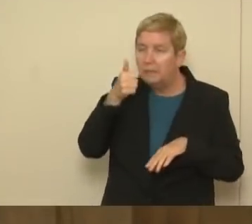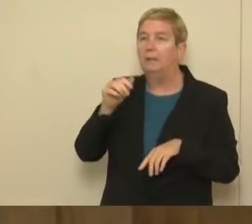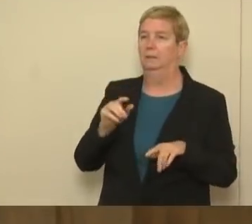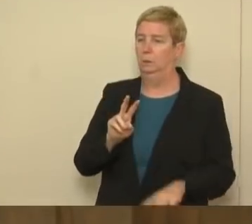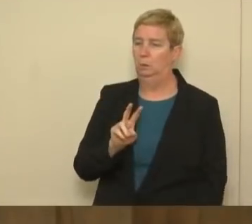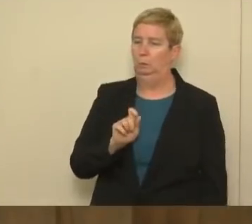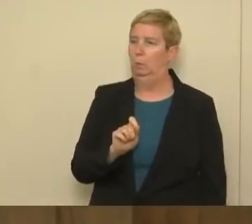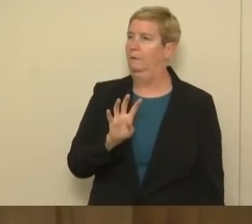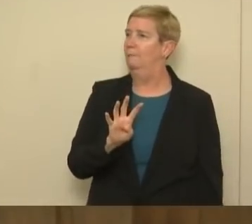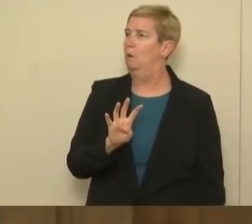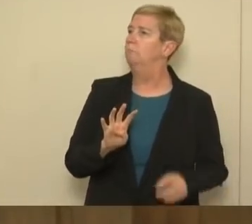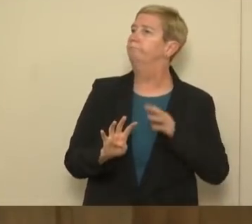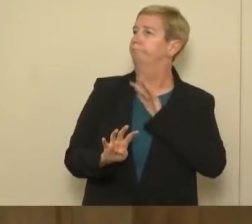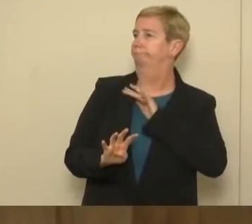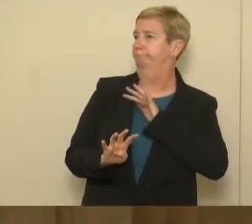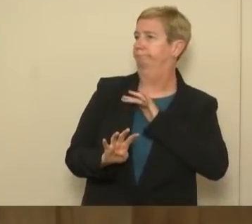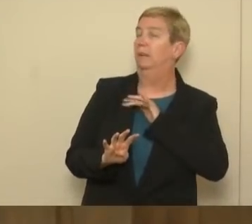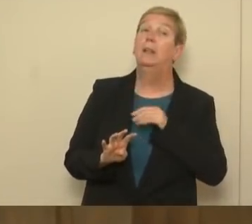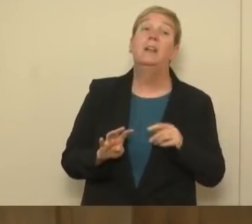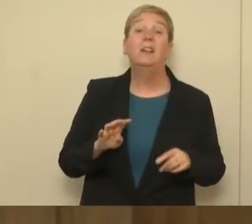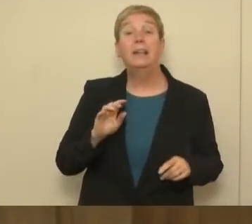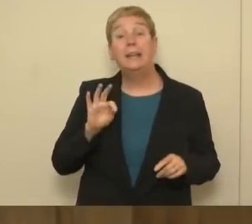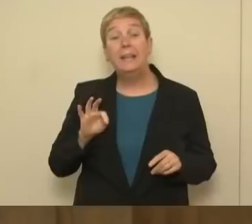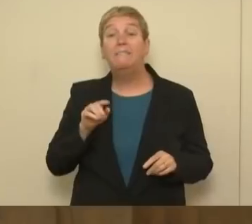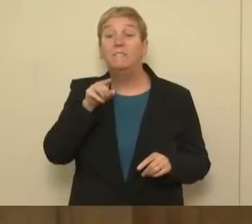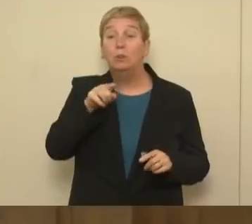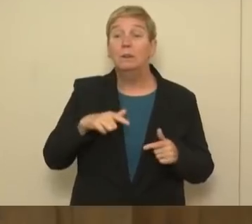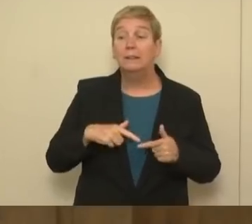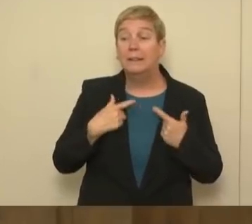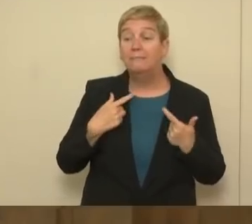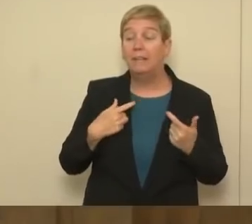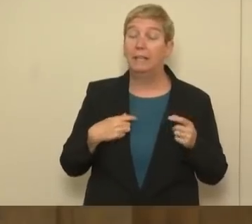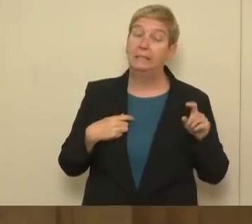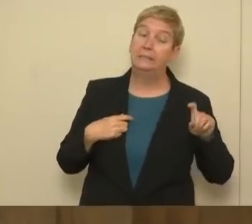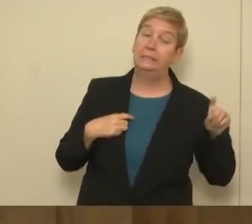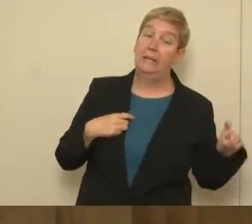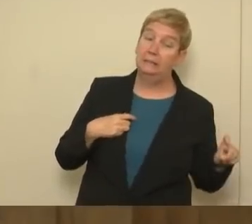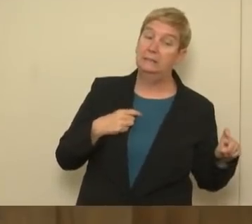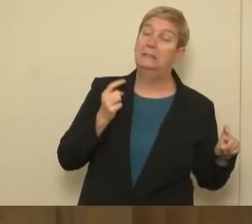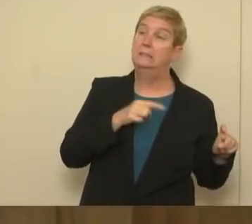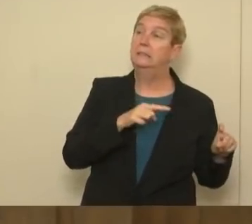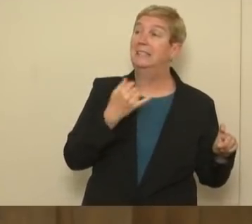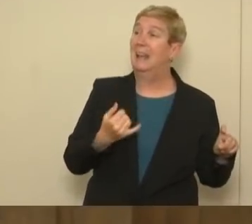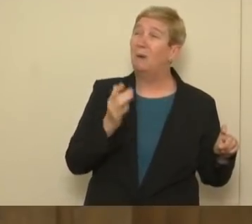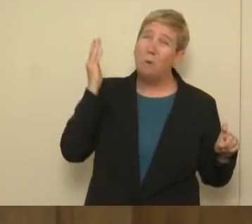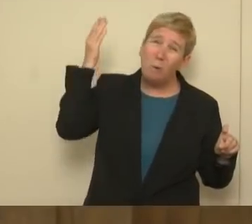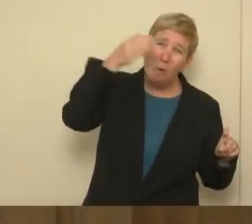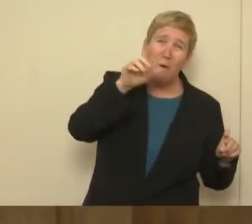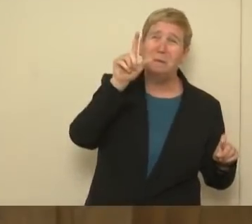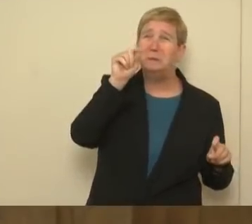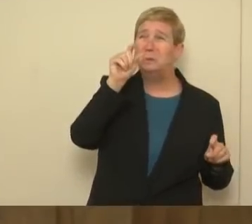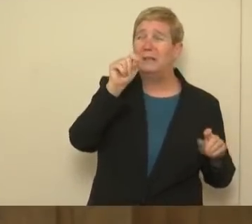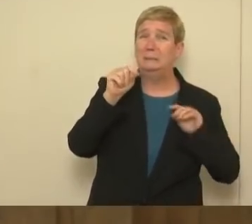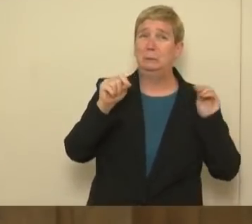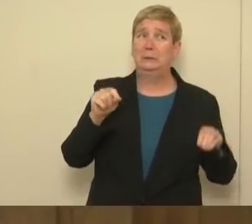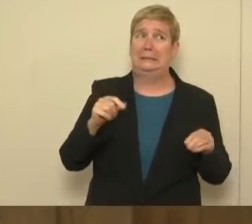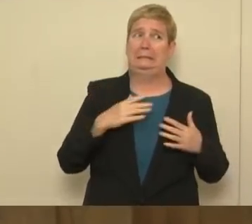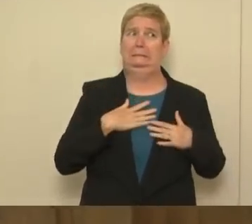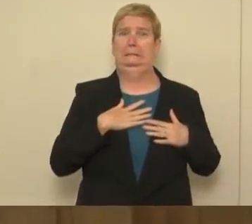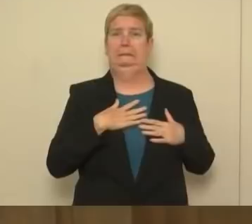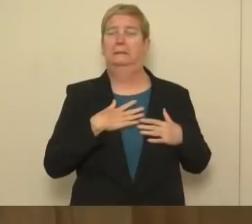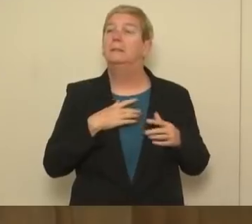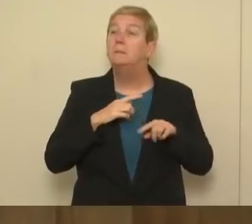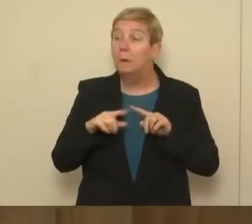and of grave concern if you're living in Texas right now, given their test positivity rate over 20%. But we're the best in the